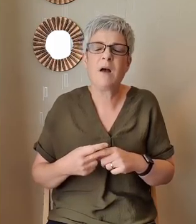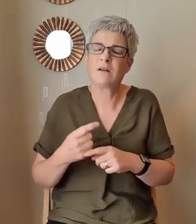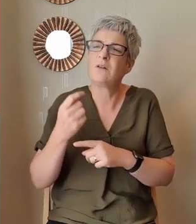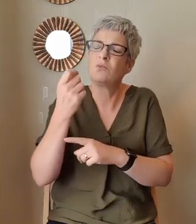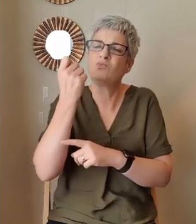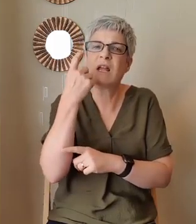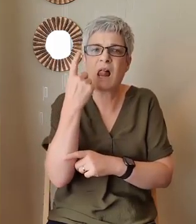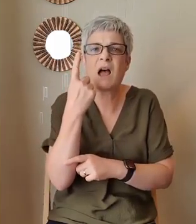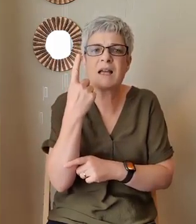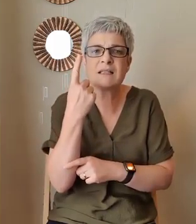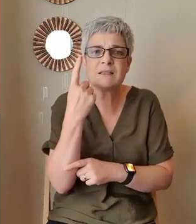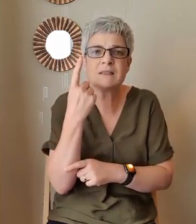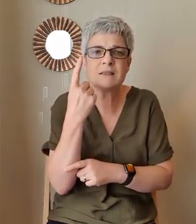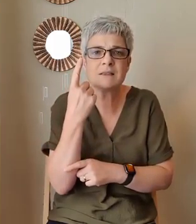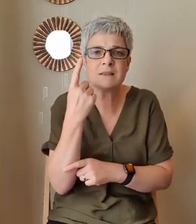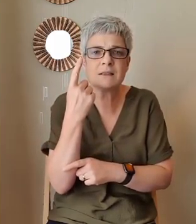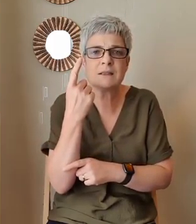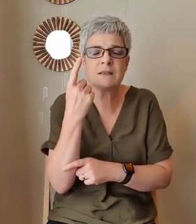but to realize